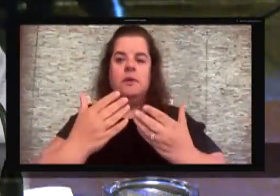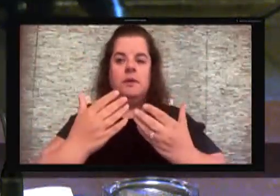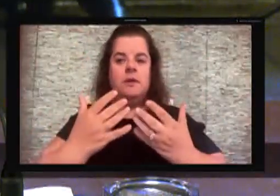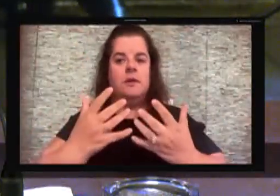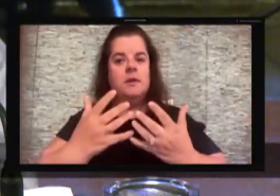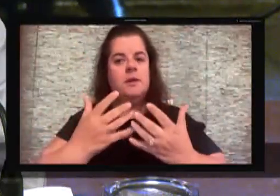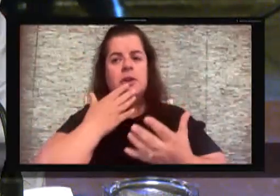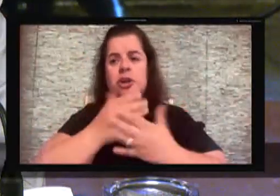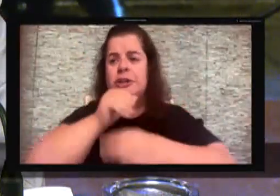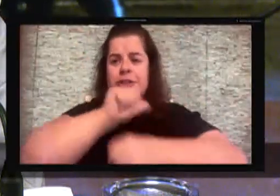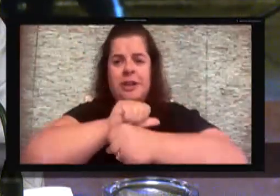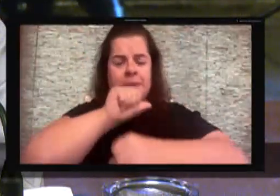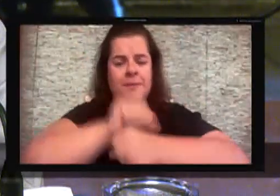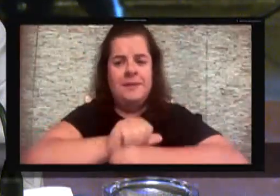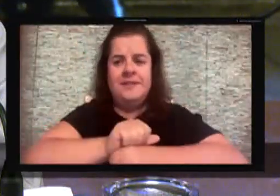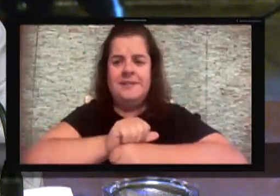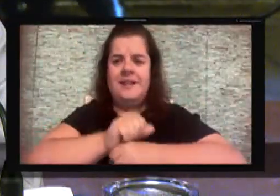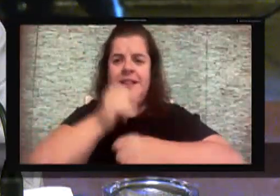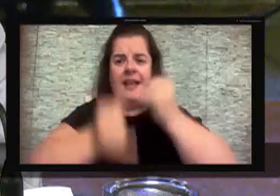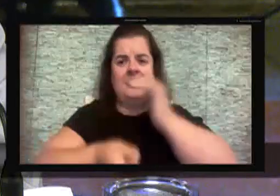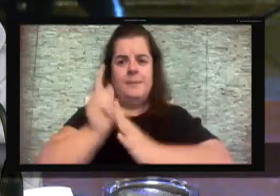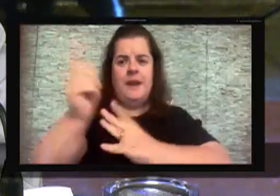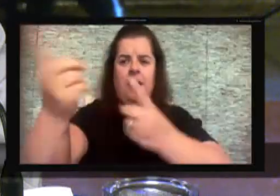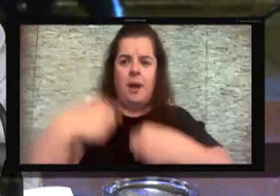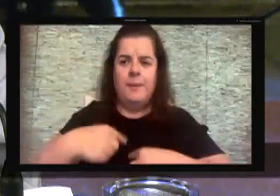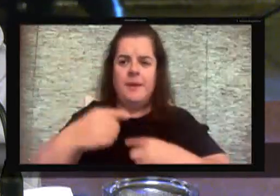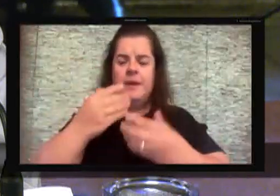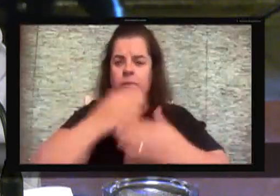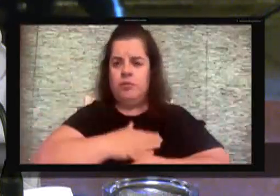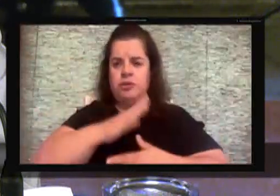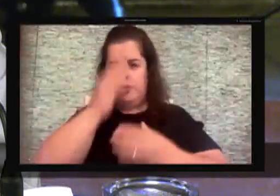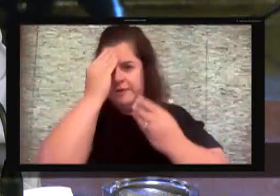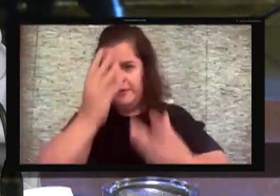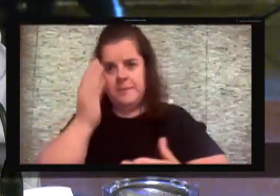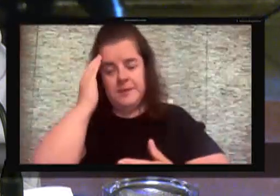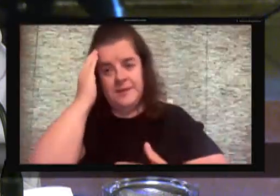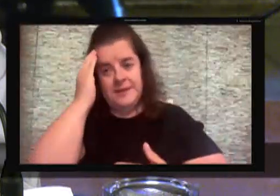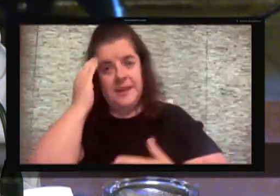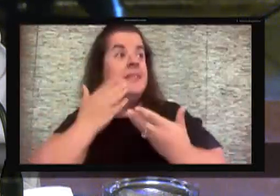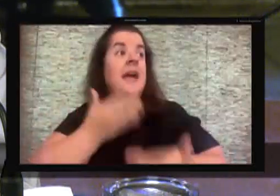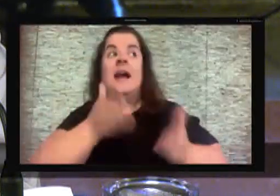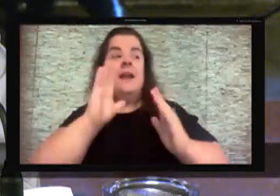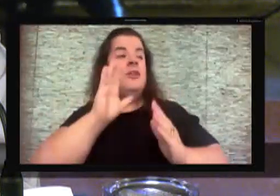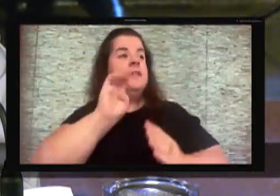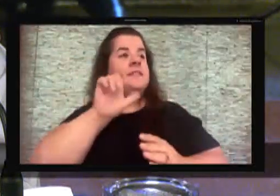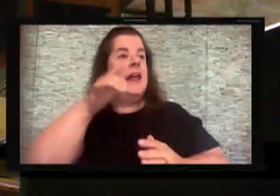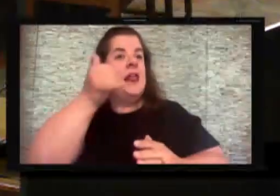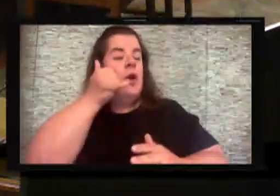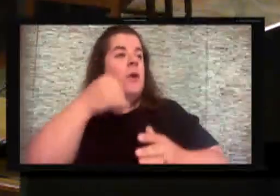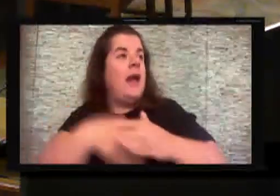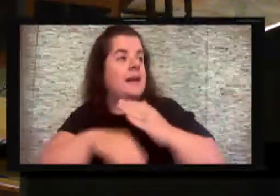job last minute coming down. I really appreciate all the information. Thank God for cell phones and being able to access the system.